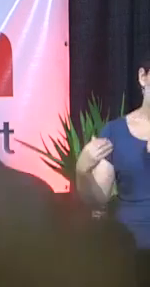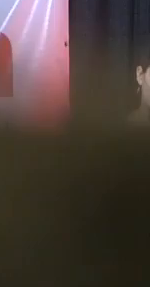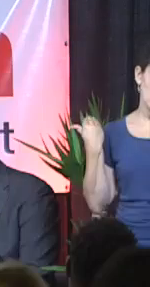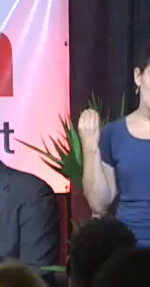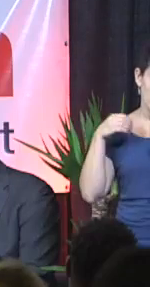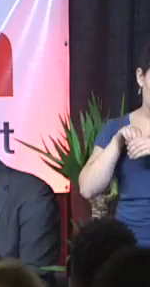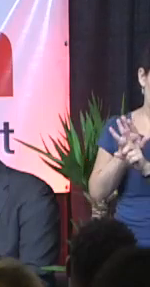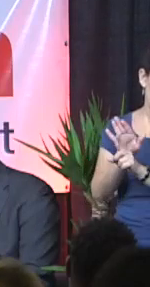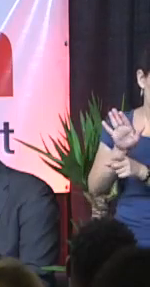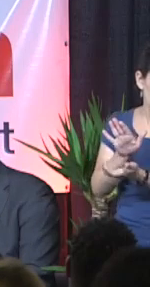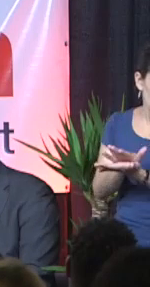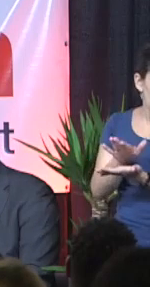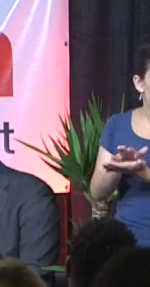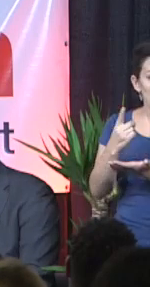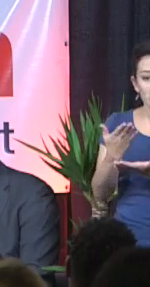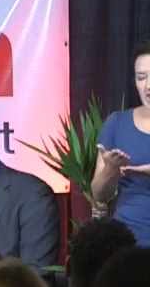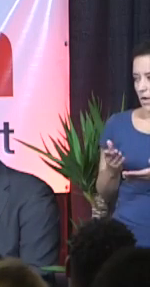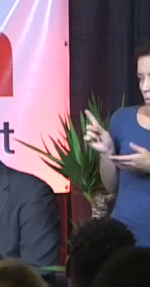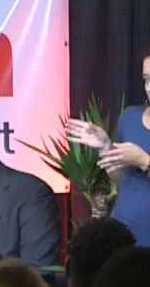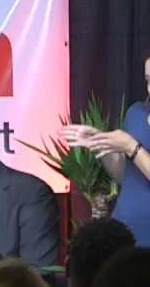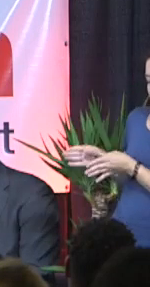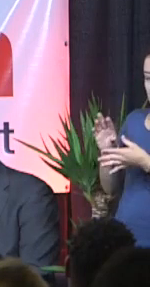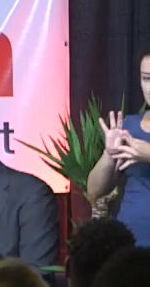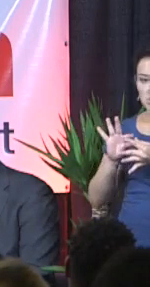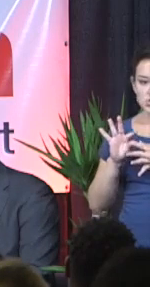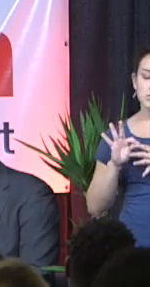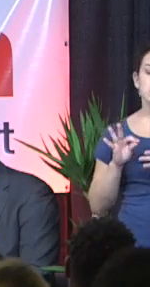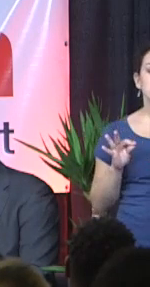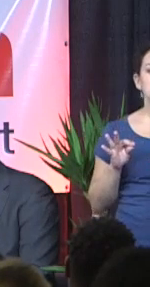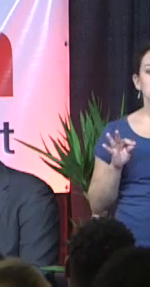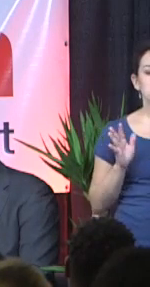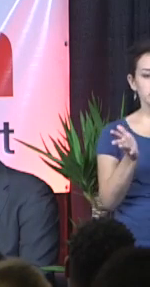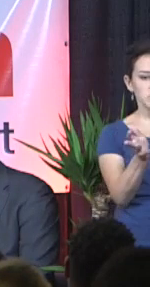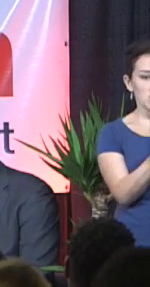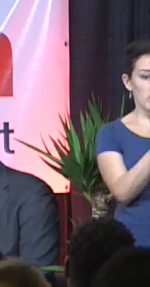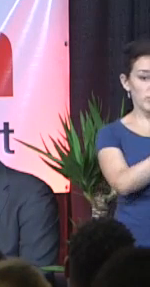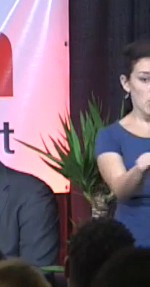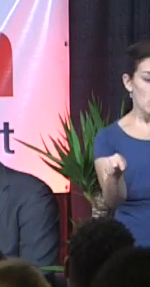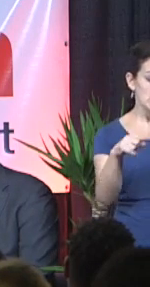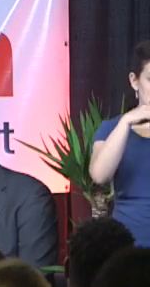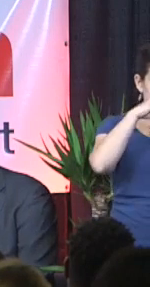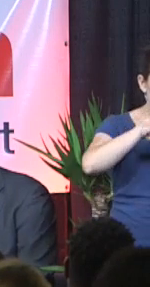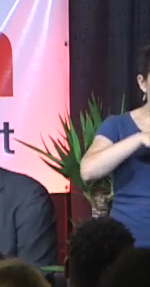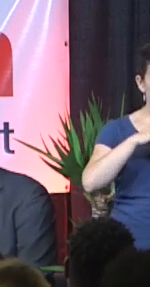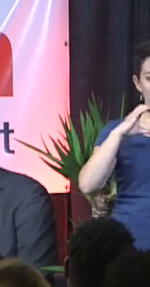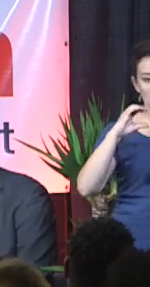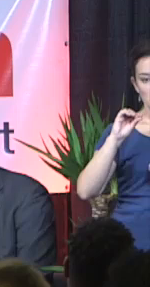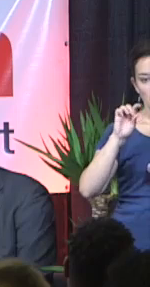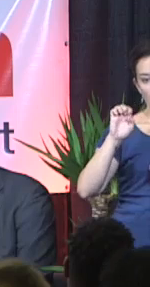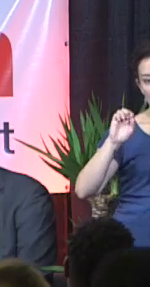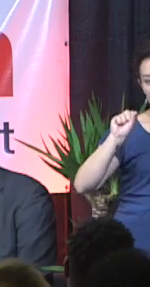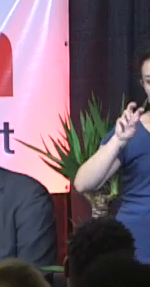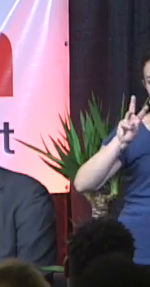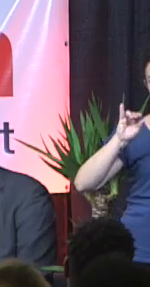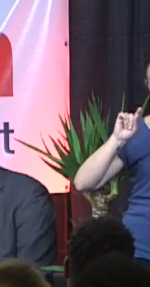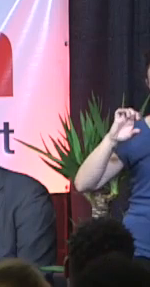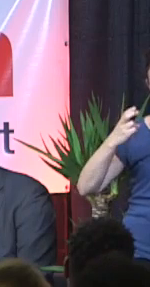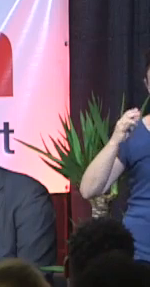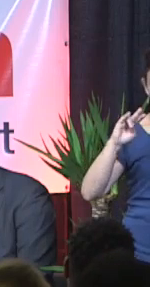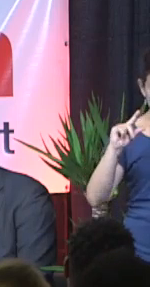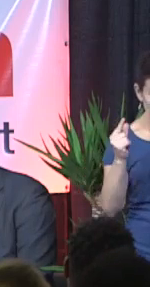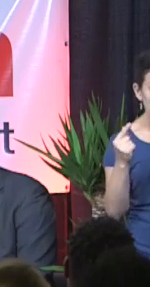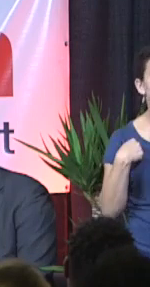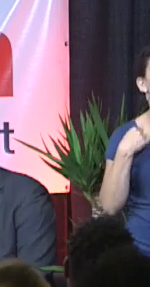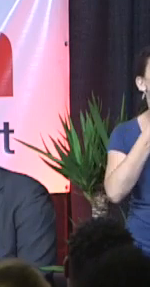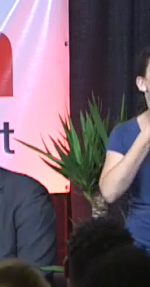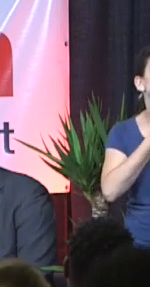schools. And one of the things that I think, Ms. Merritt, you mentioned is you talk with the kids in Hack the Hood about code switching. And so I just kind of wanted to know